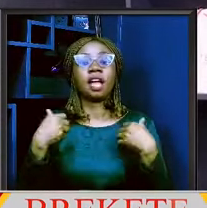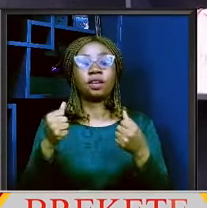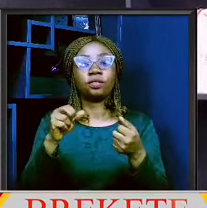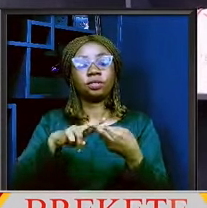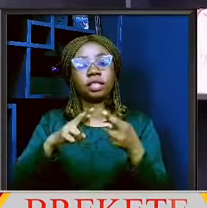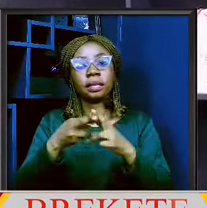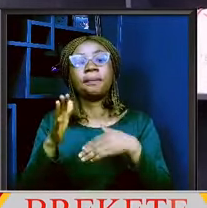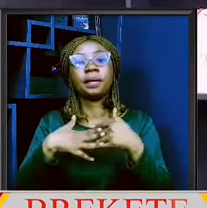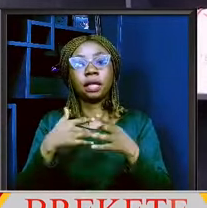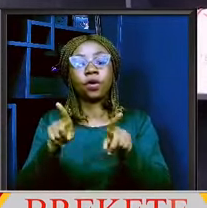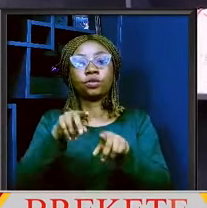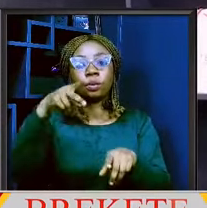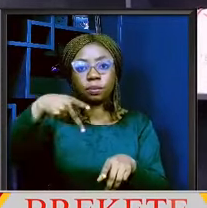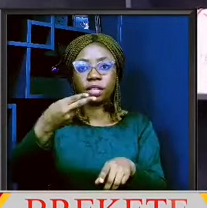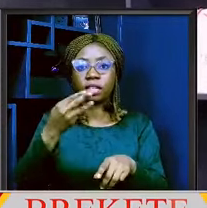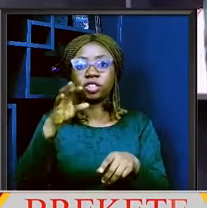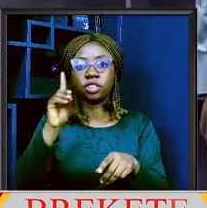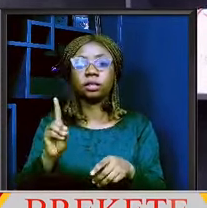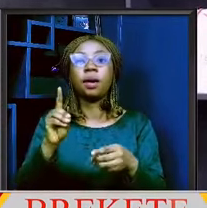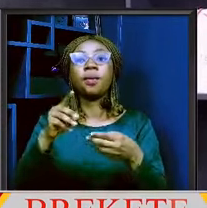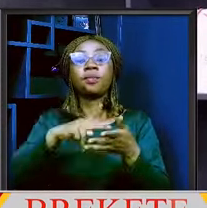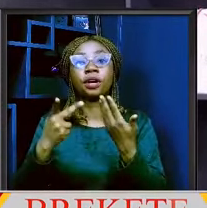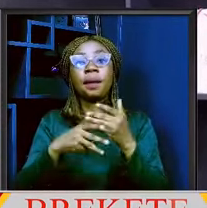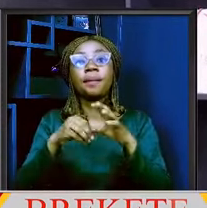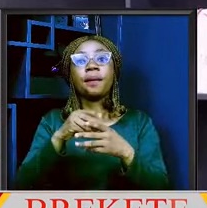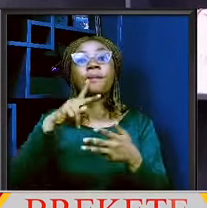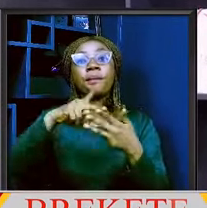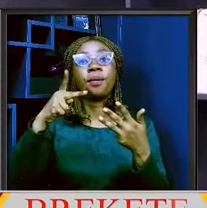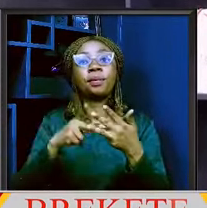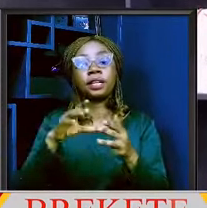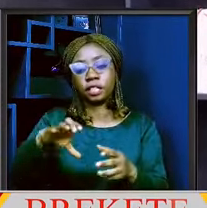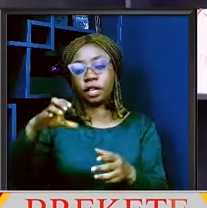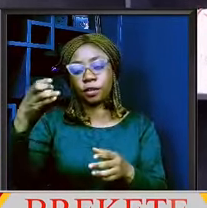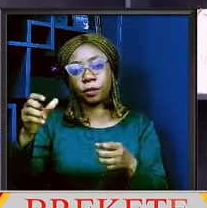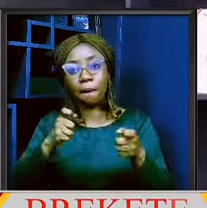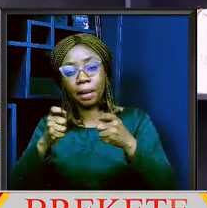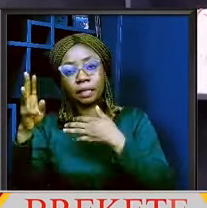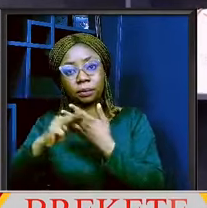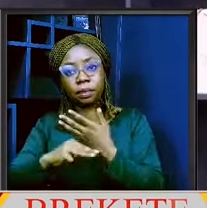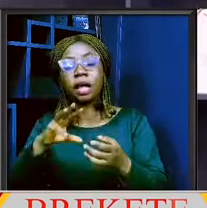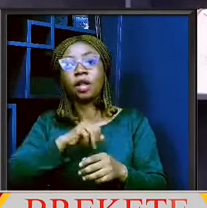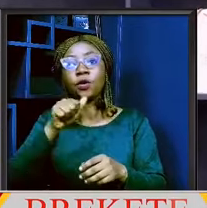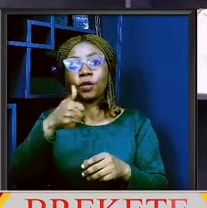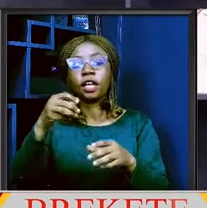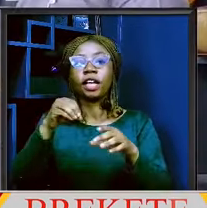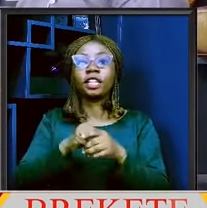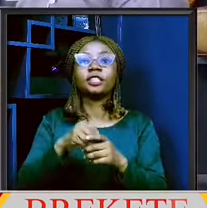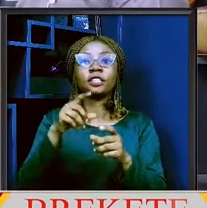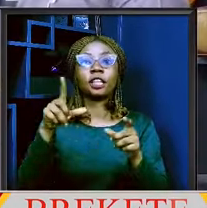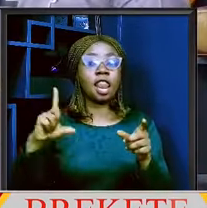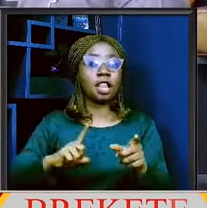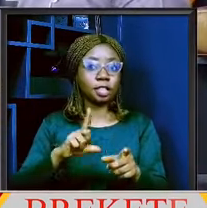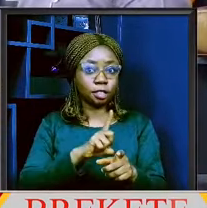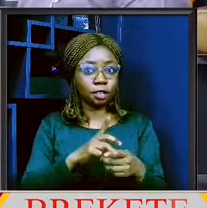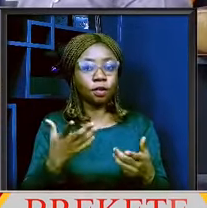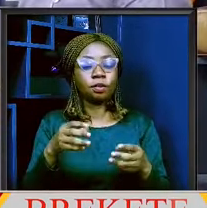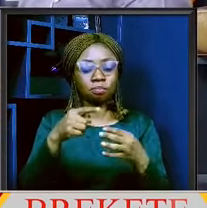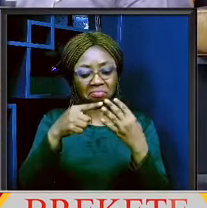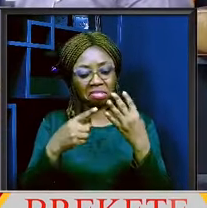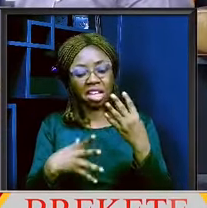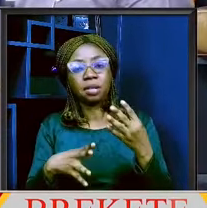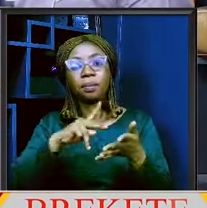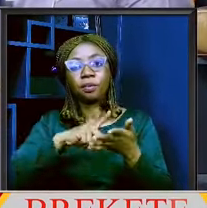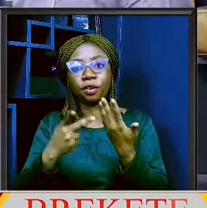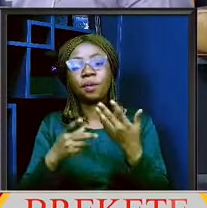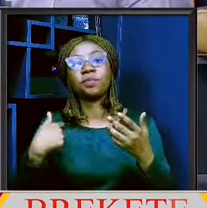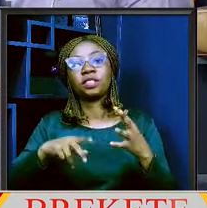PhD program in public sector management, mm-hmm. and another one in legislative drafting. So mm-hmm. for now, these are the programs we